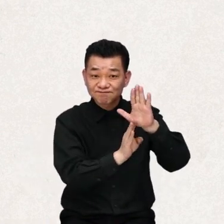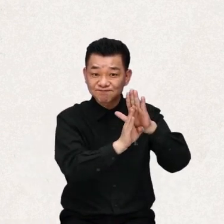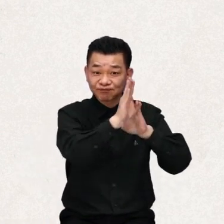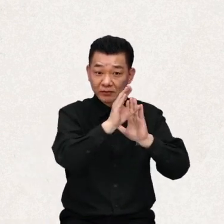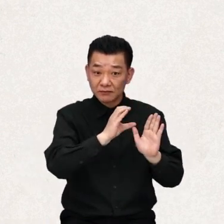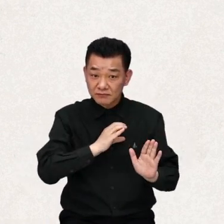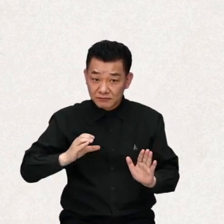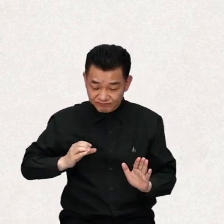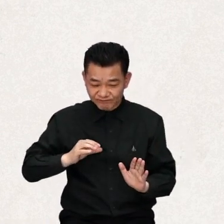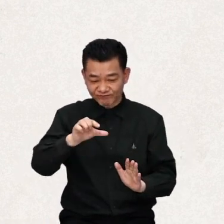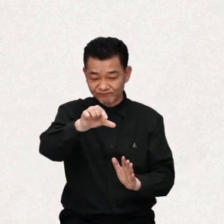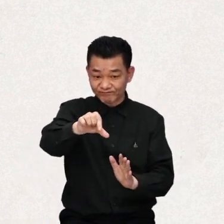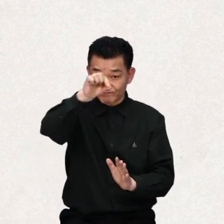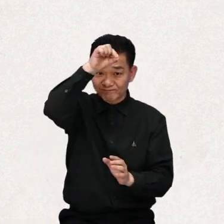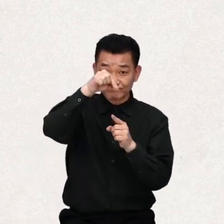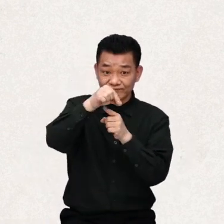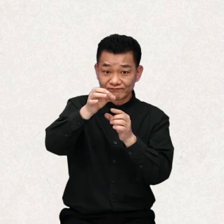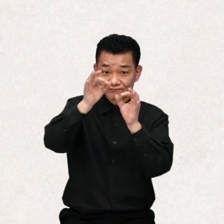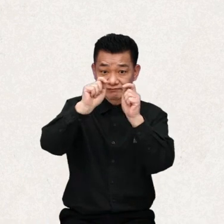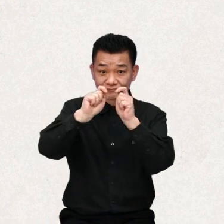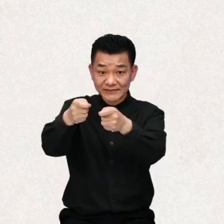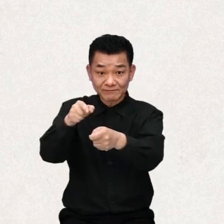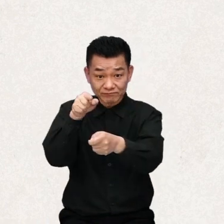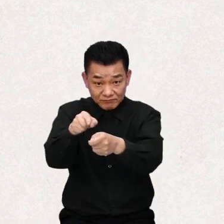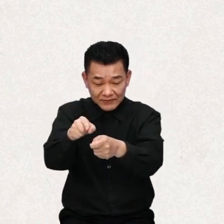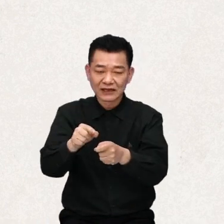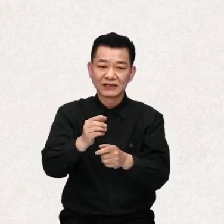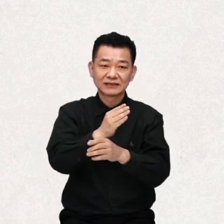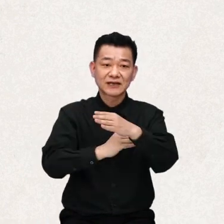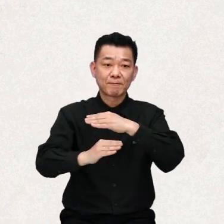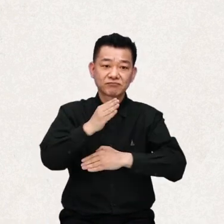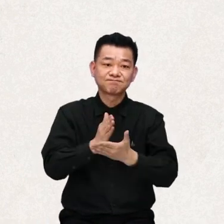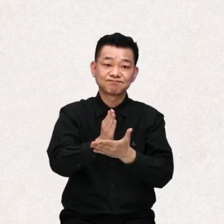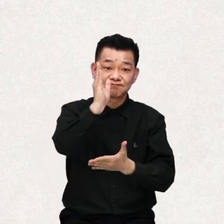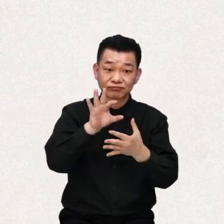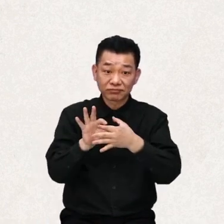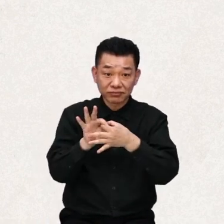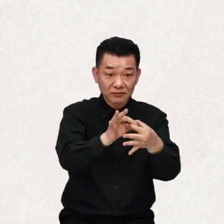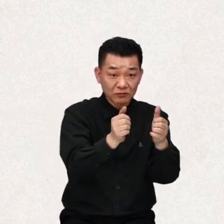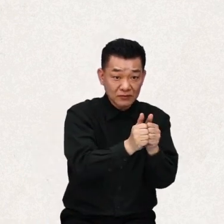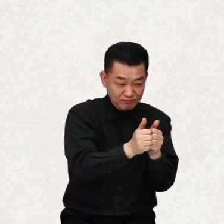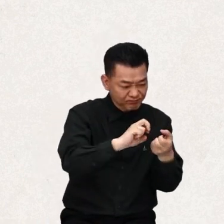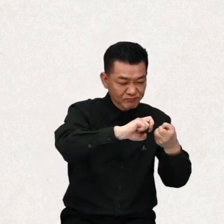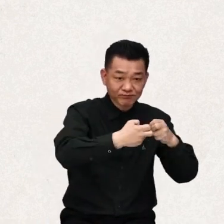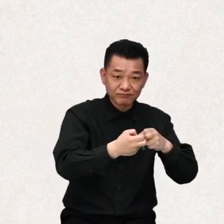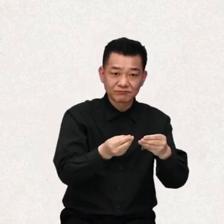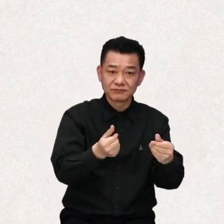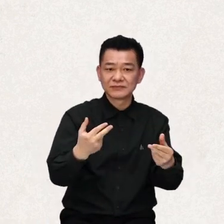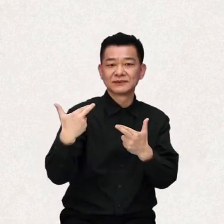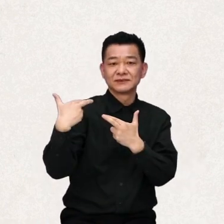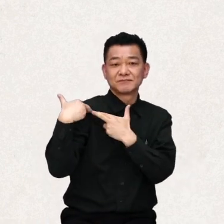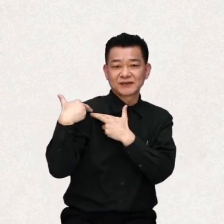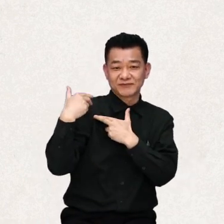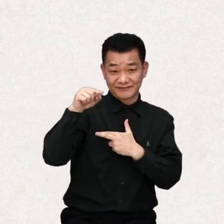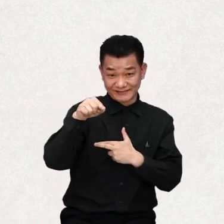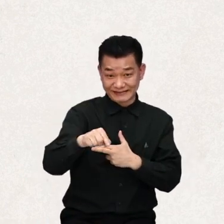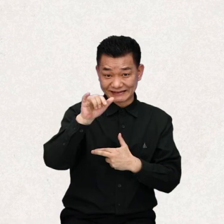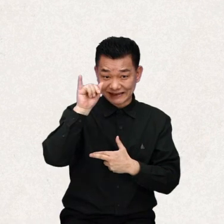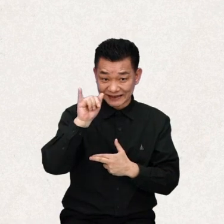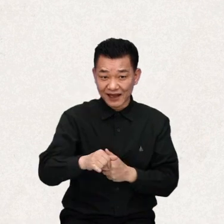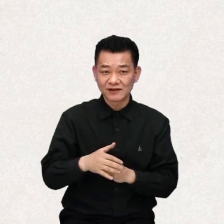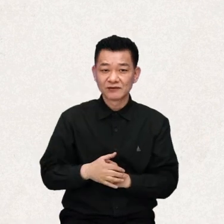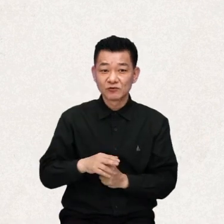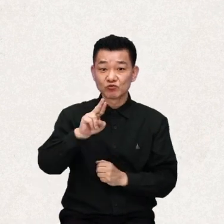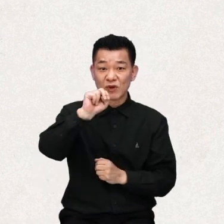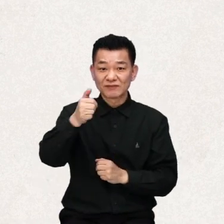the Commission for Social Development under the UN Economic and Social Council. The Special Rapporteur has